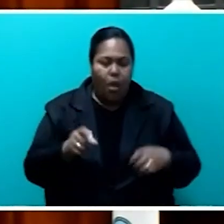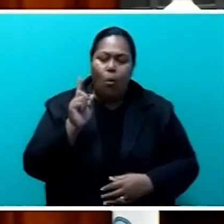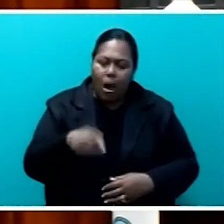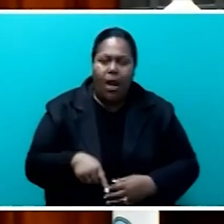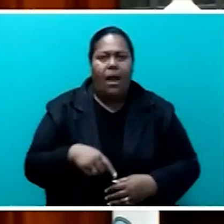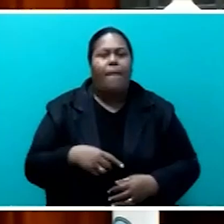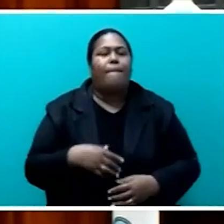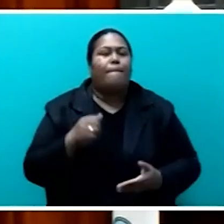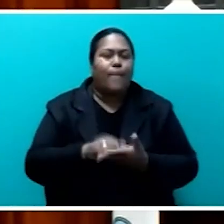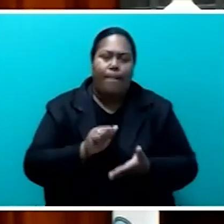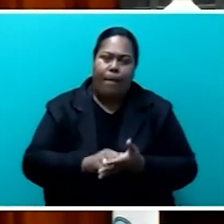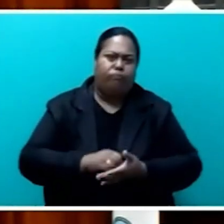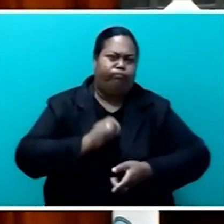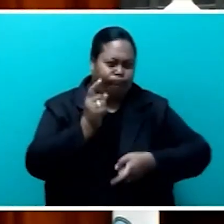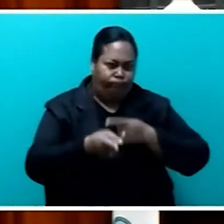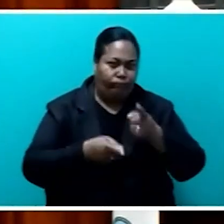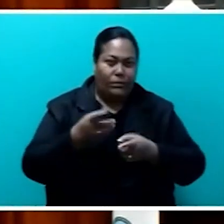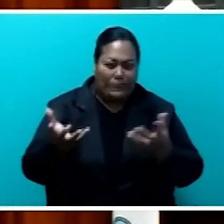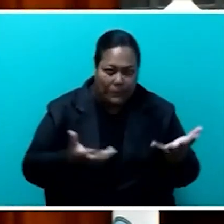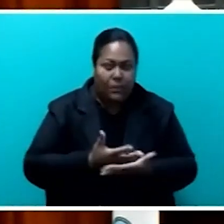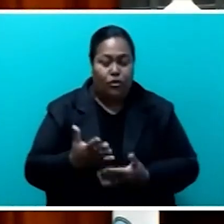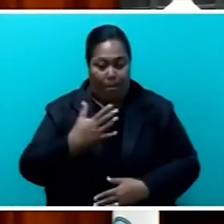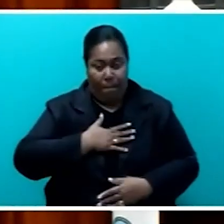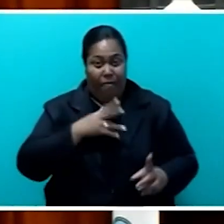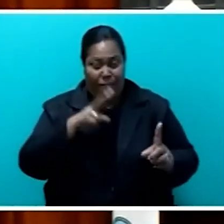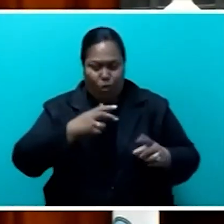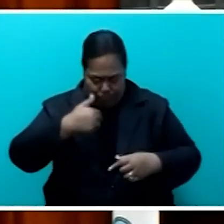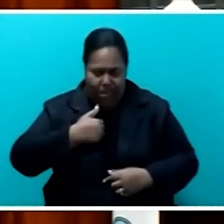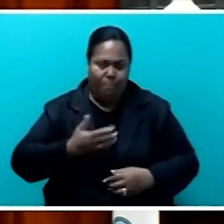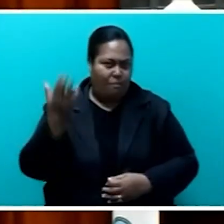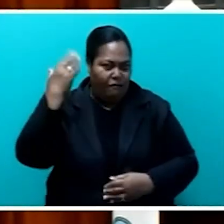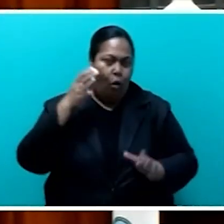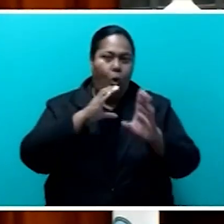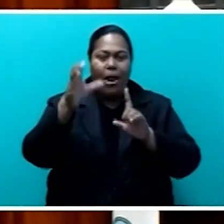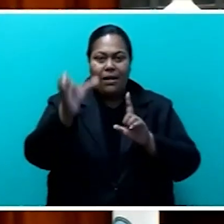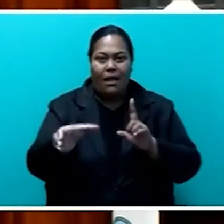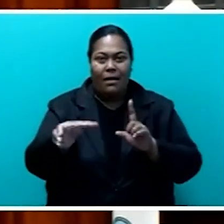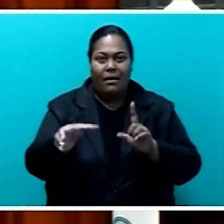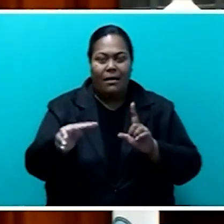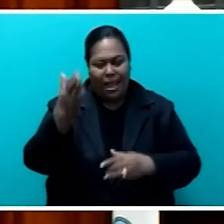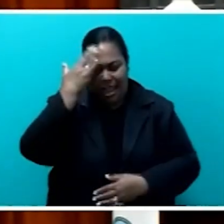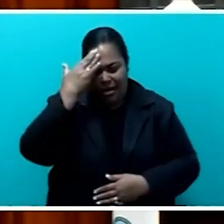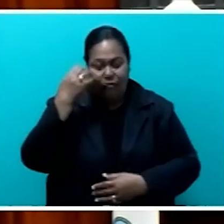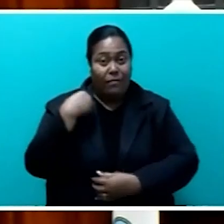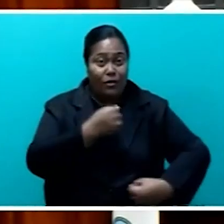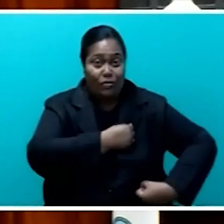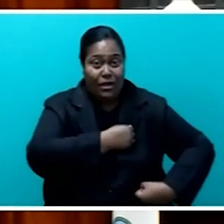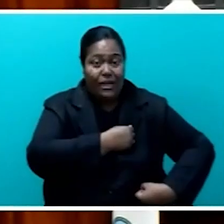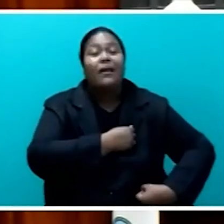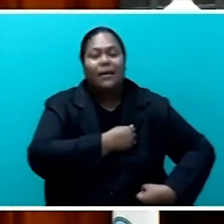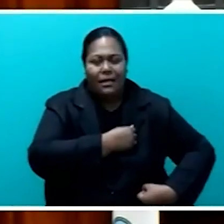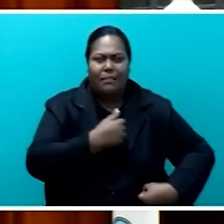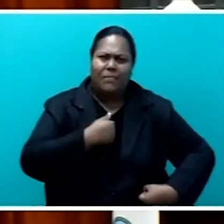discussion. It is, in my view, as a former holder of the head of the military, in my view, it